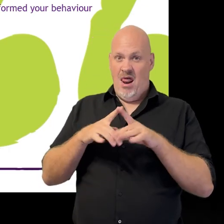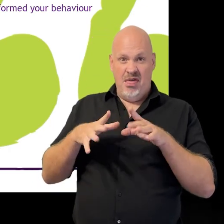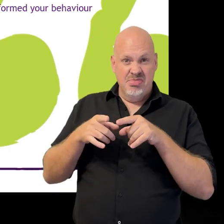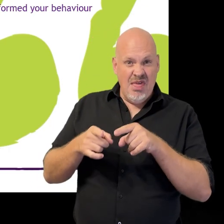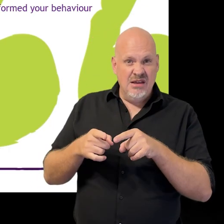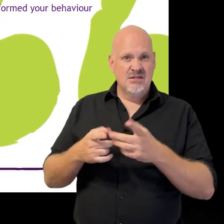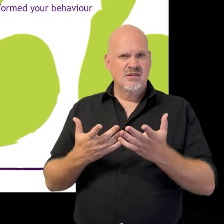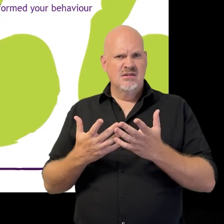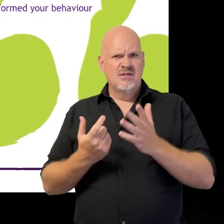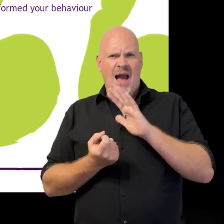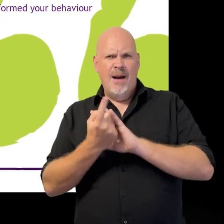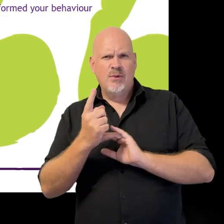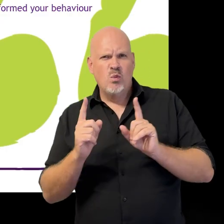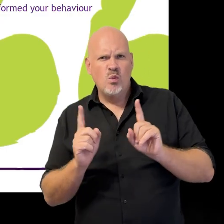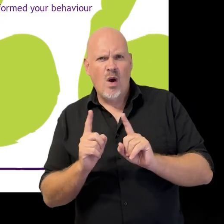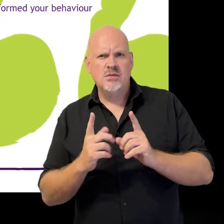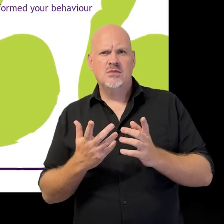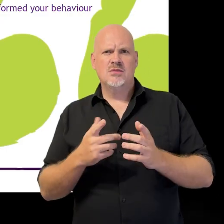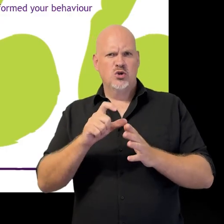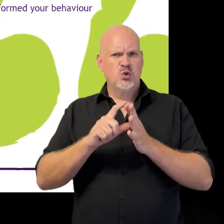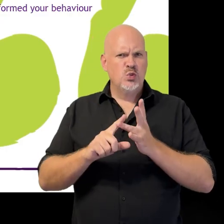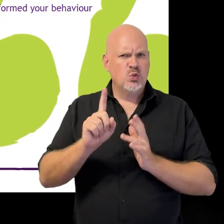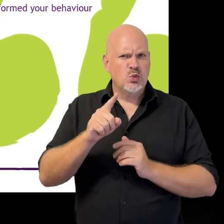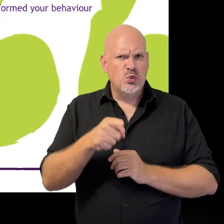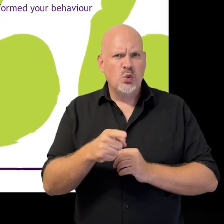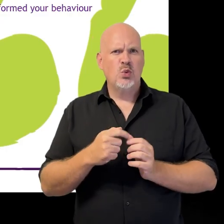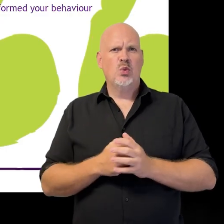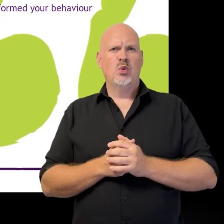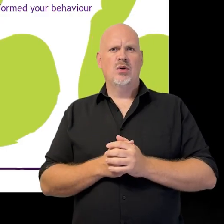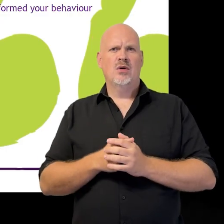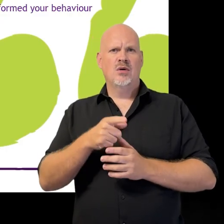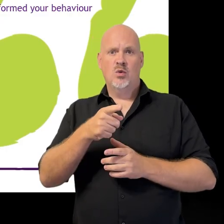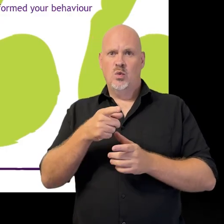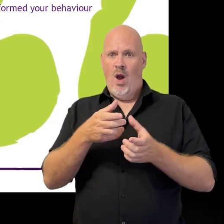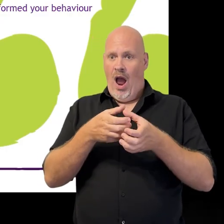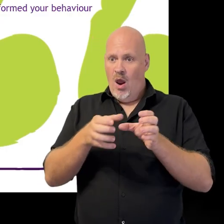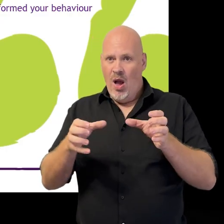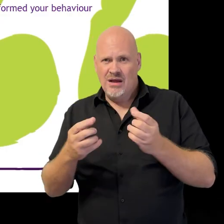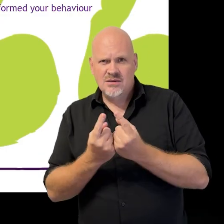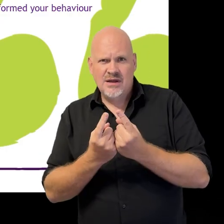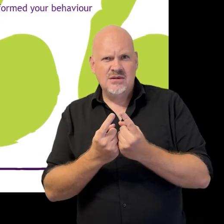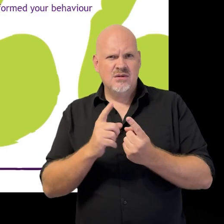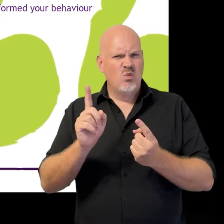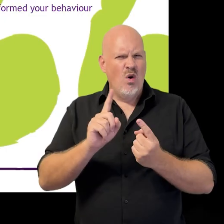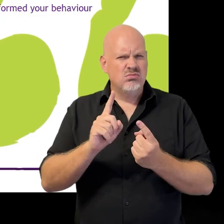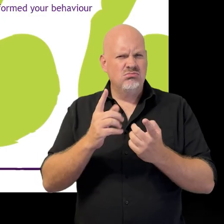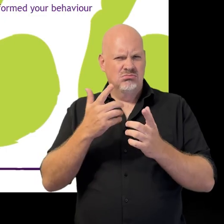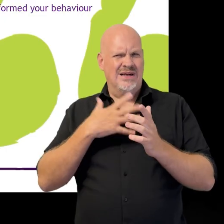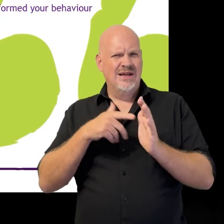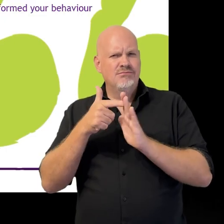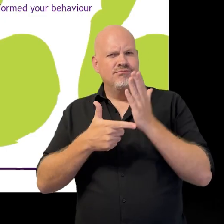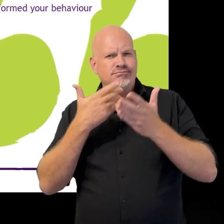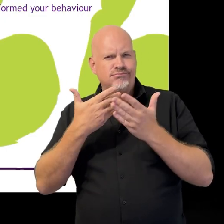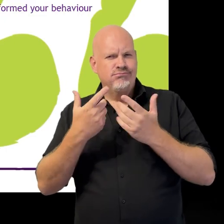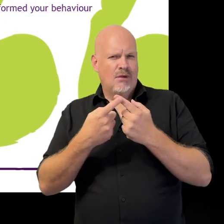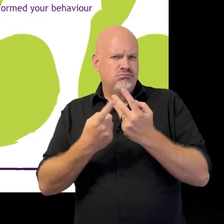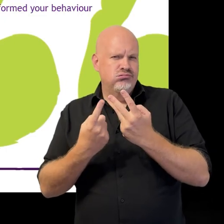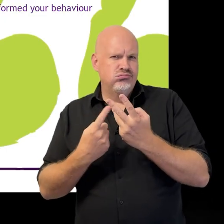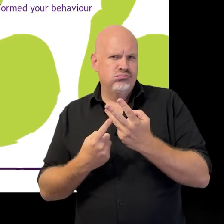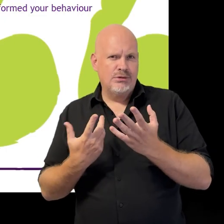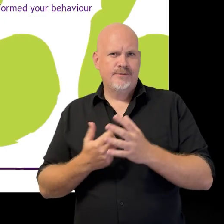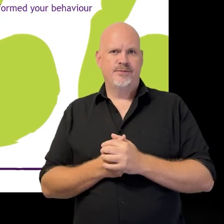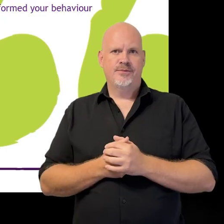you're choosing that and stating that as a value, your example of it may be to do with ensuring a fair delivery of a service or